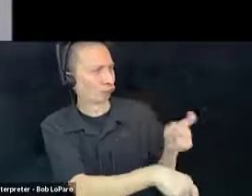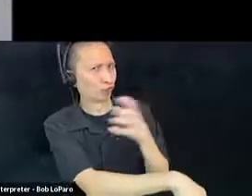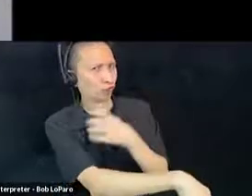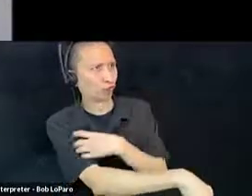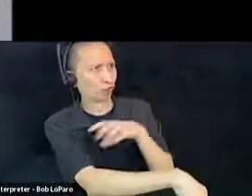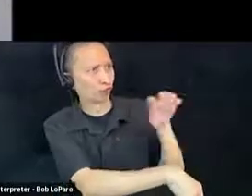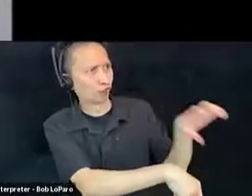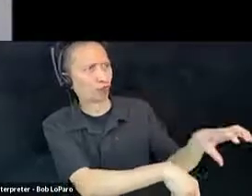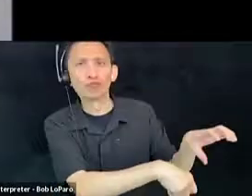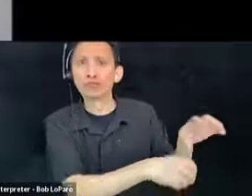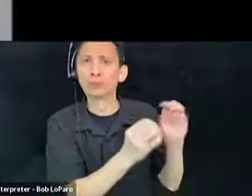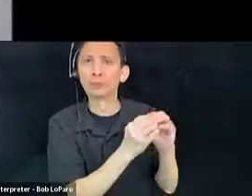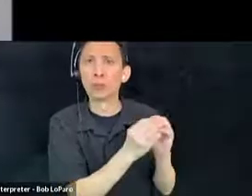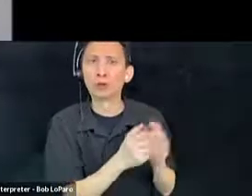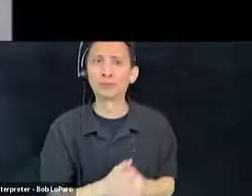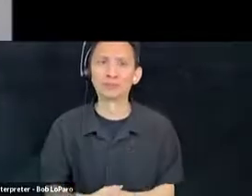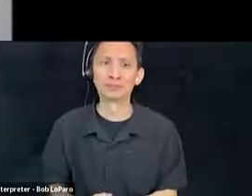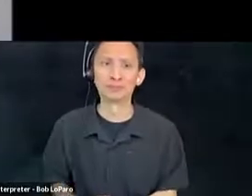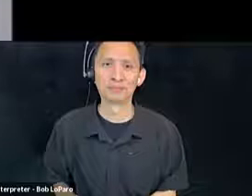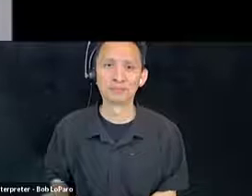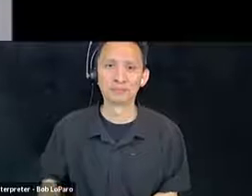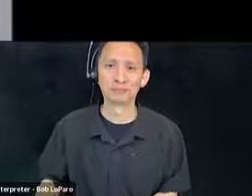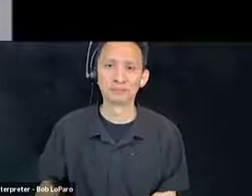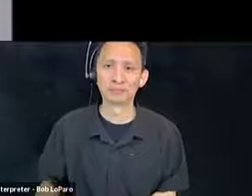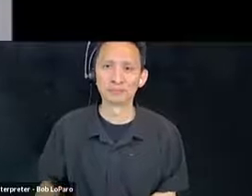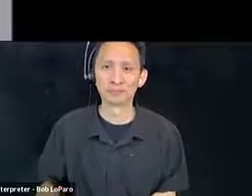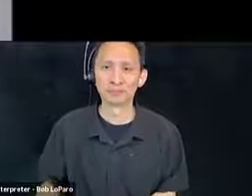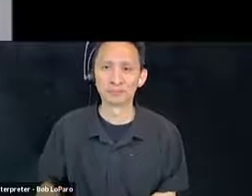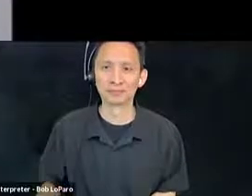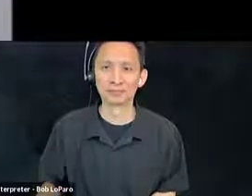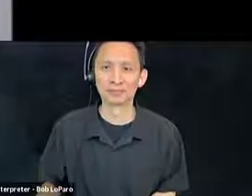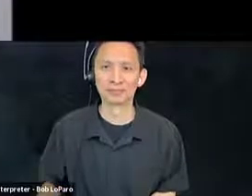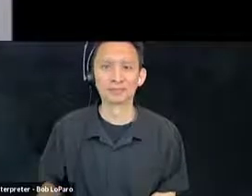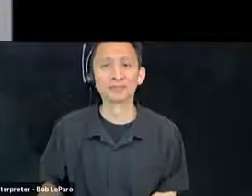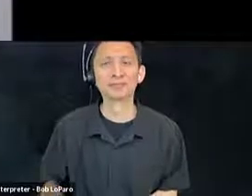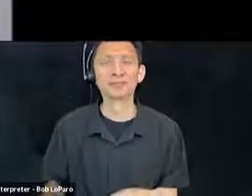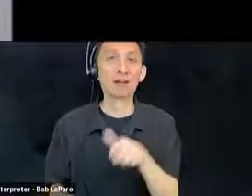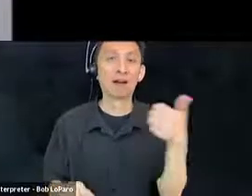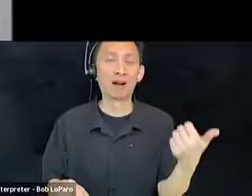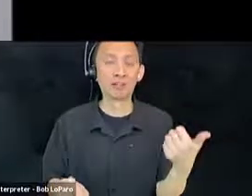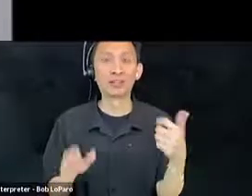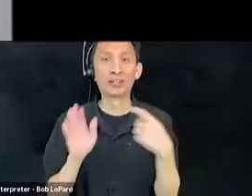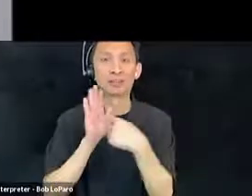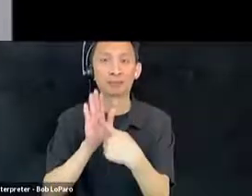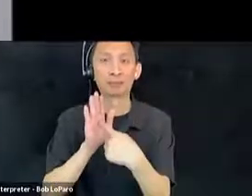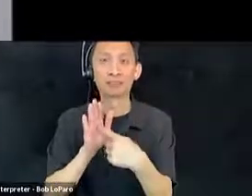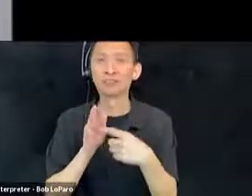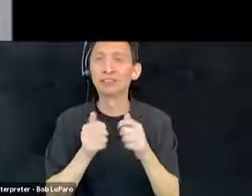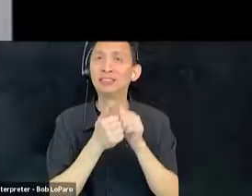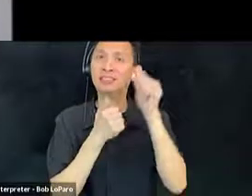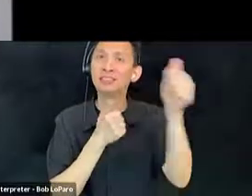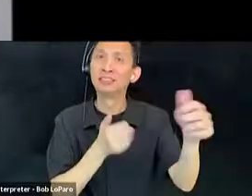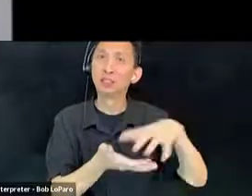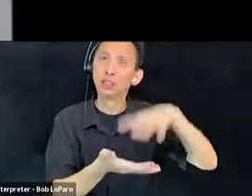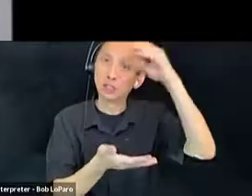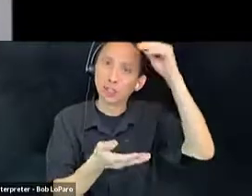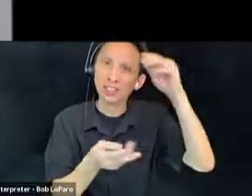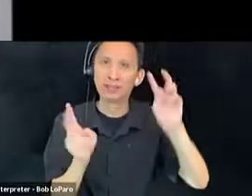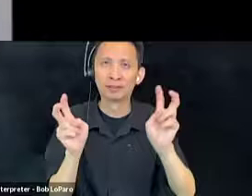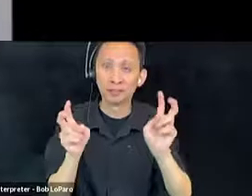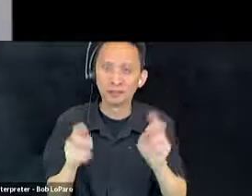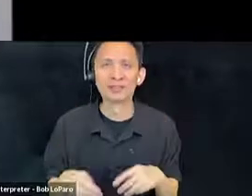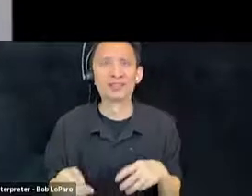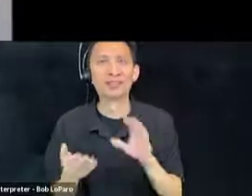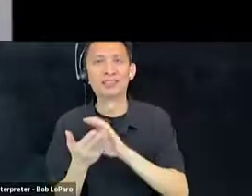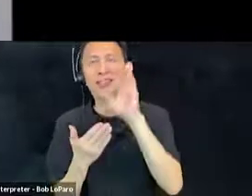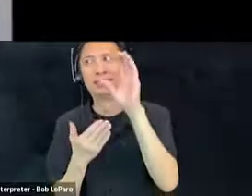And then I wanted to give some examples. So then we moved into distance learning and calendar systems in the traditional way